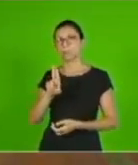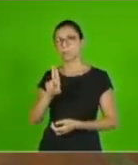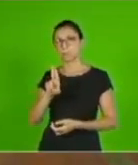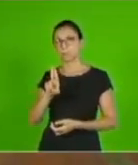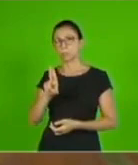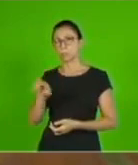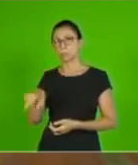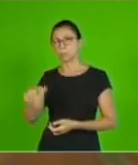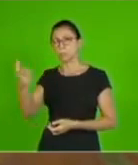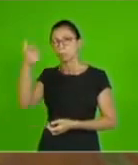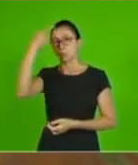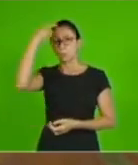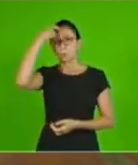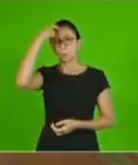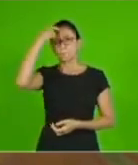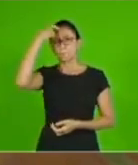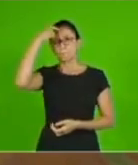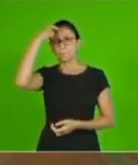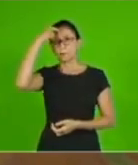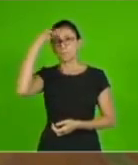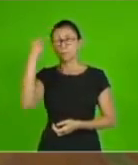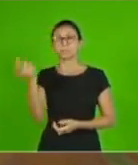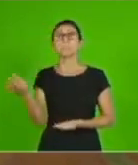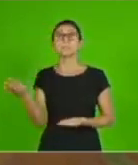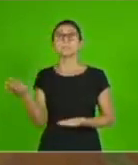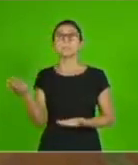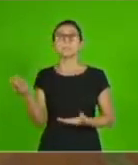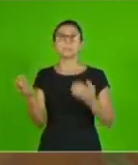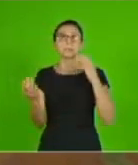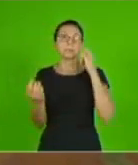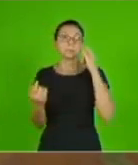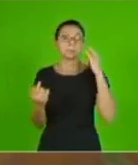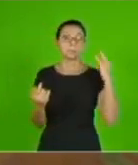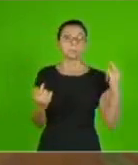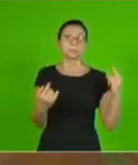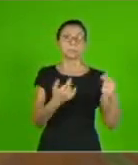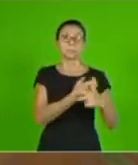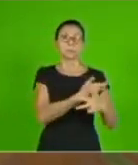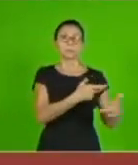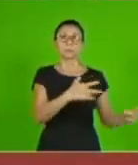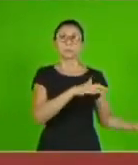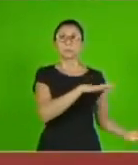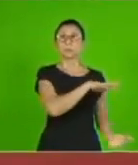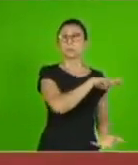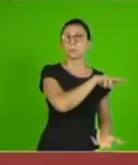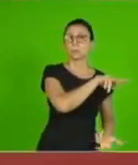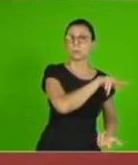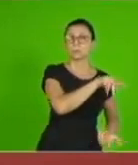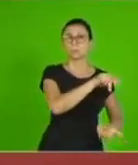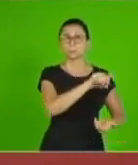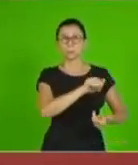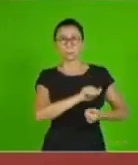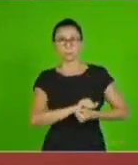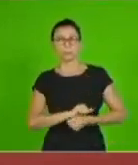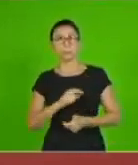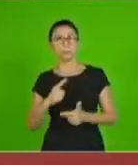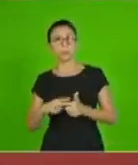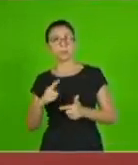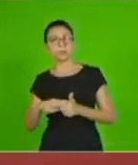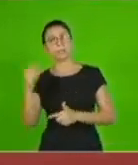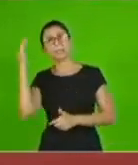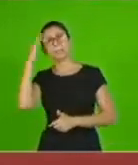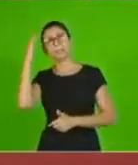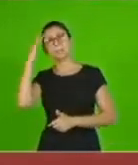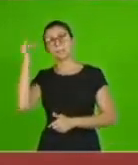here on earth. The man in this parable, his mind was completely focused on this life